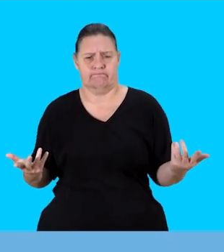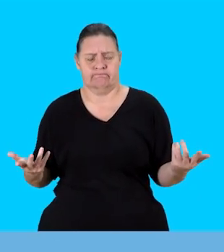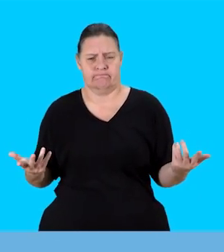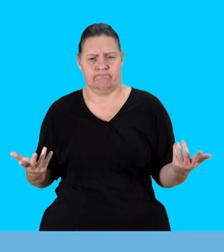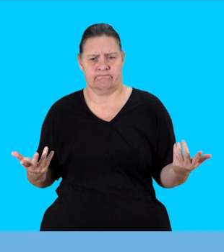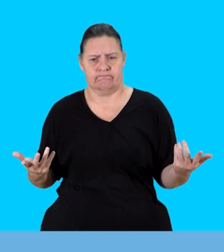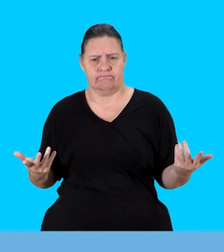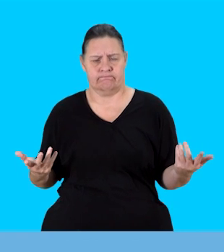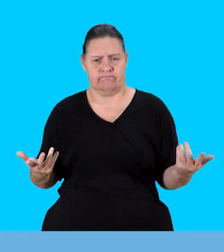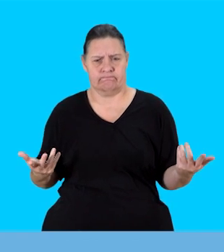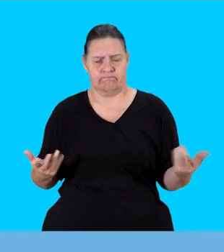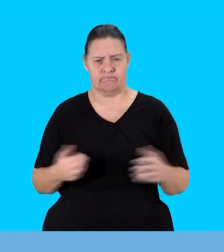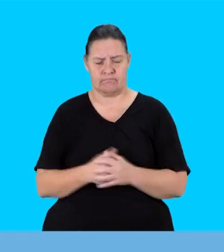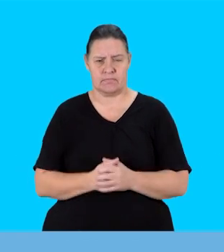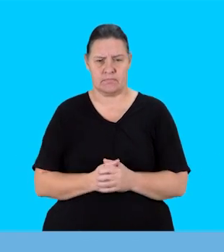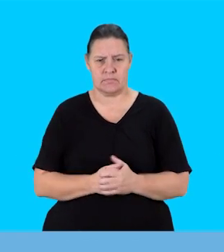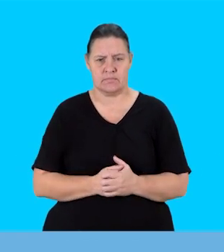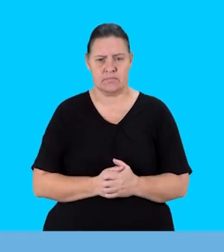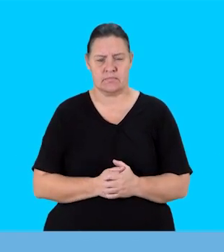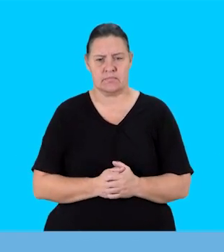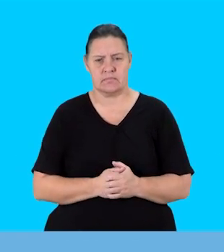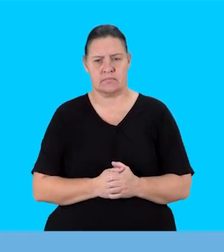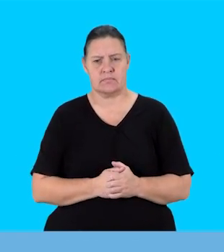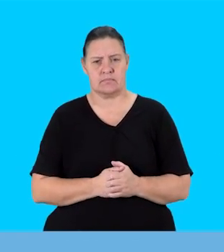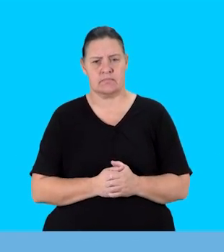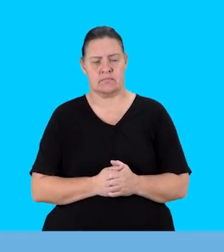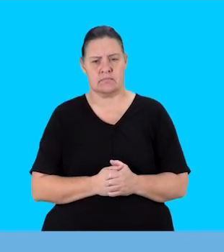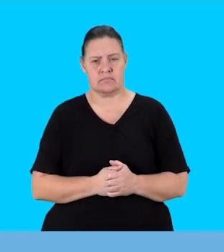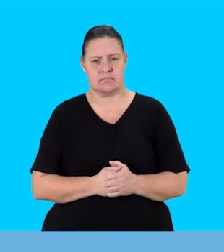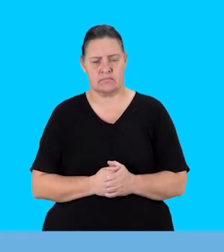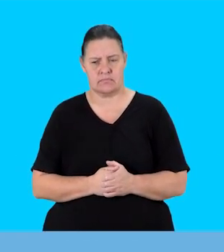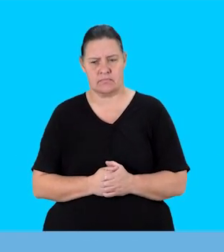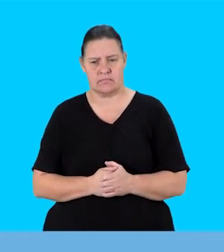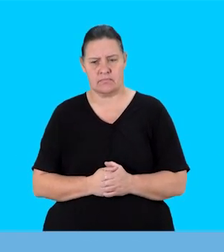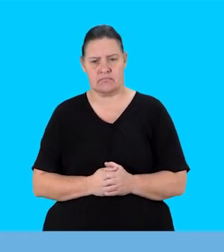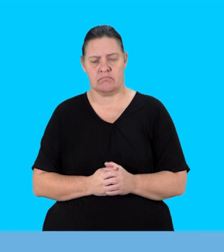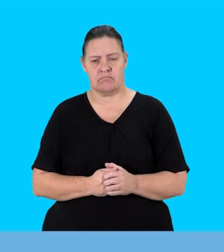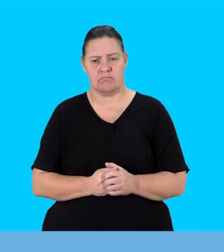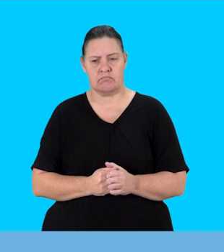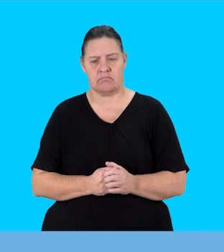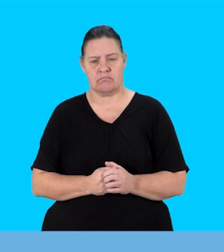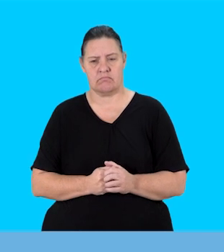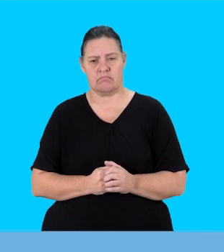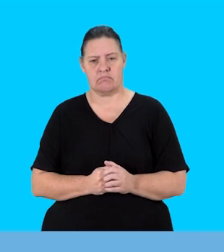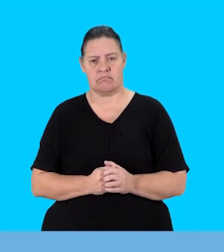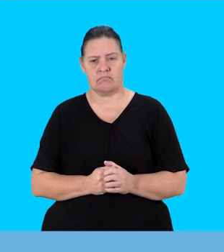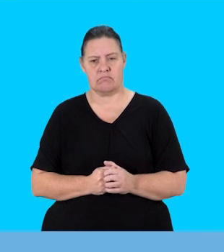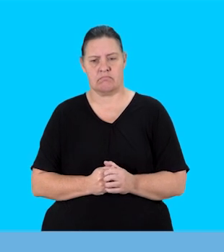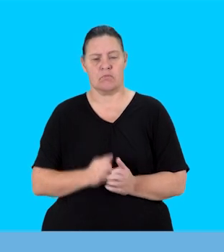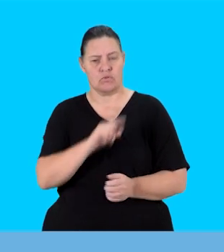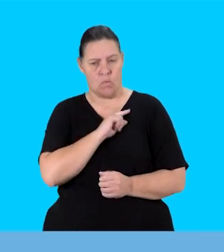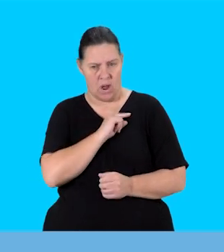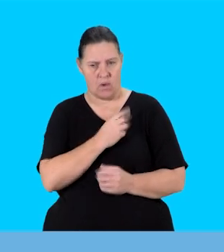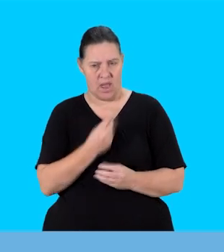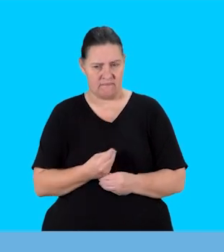the oxygens are going to be balanced. But the magnesiums, they are now going to be imbalanced because on the right-hand side, we will